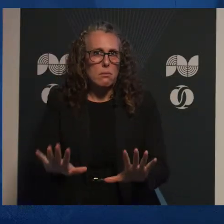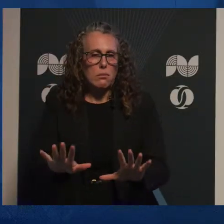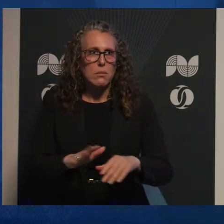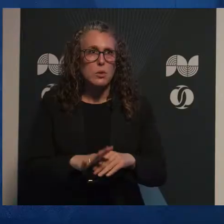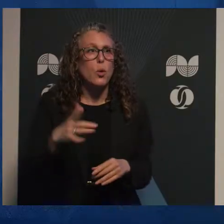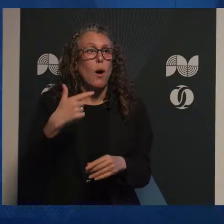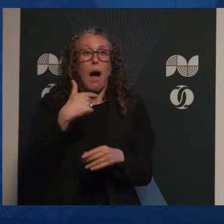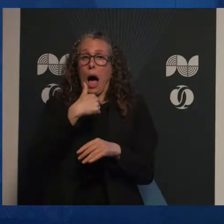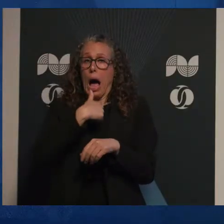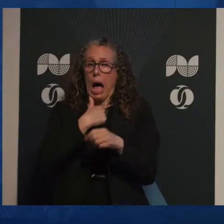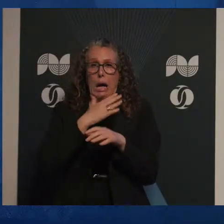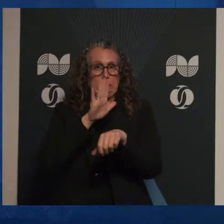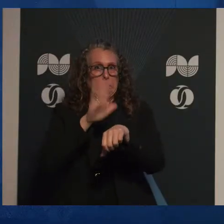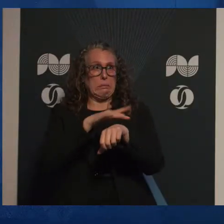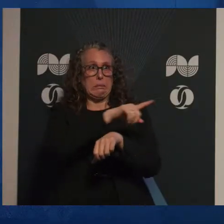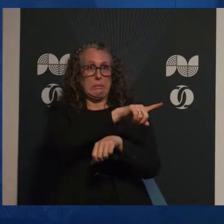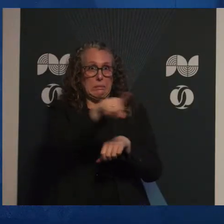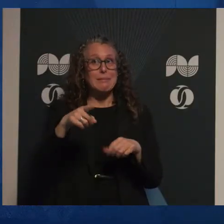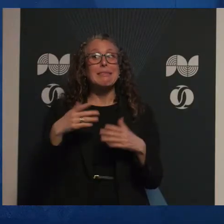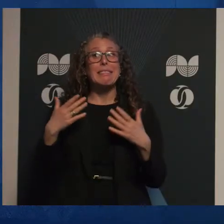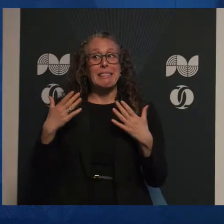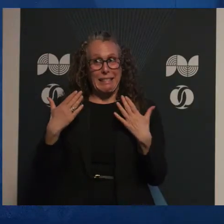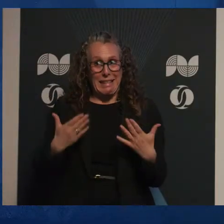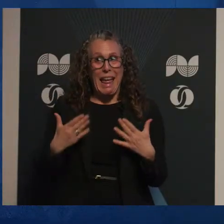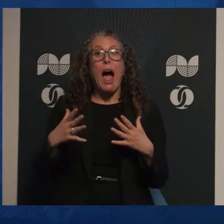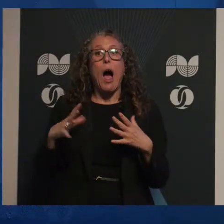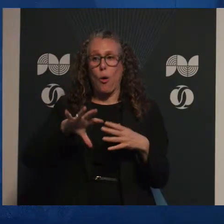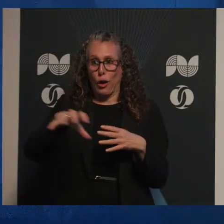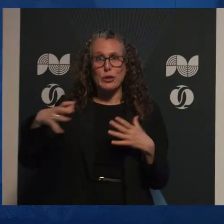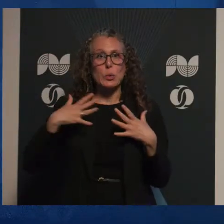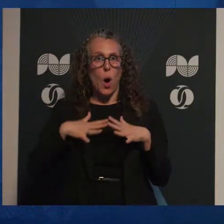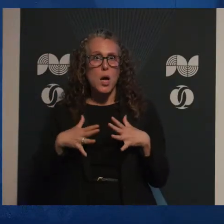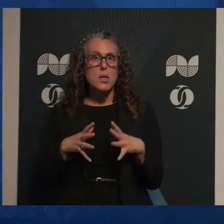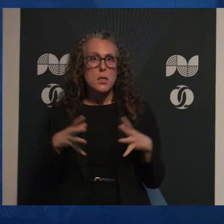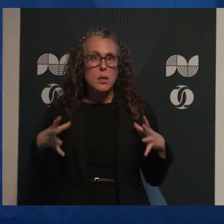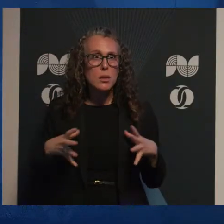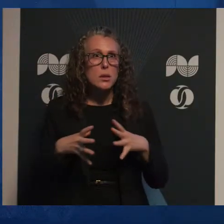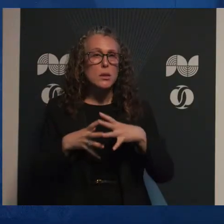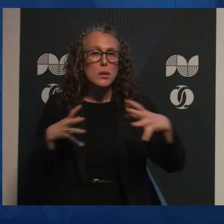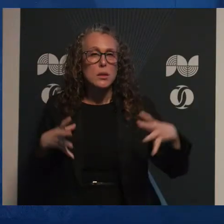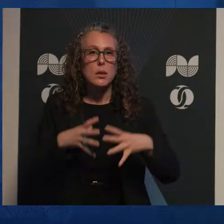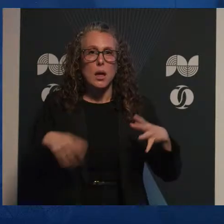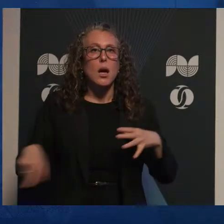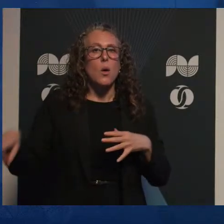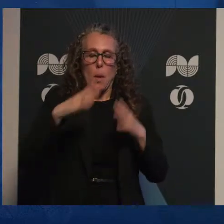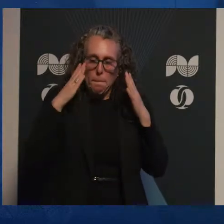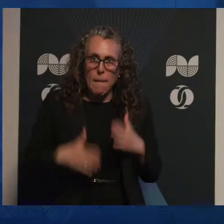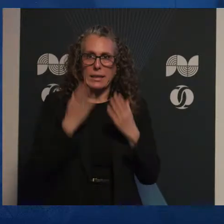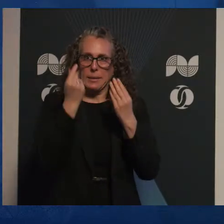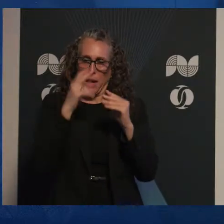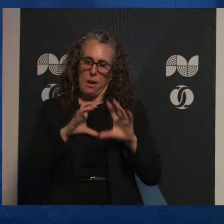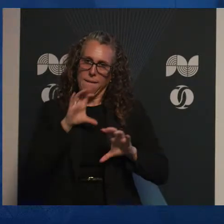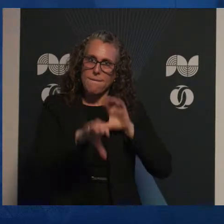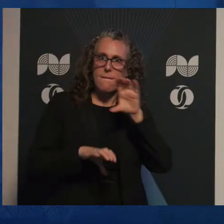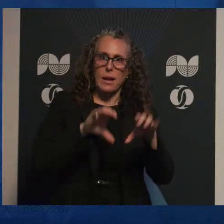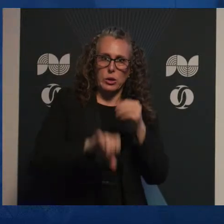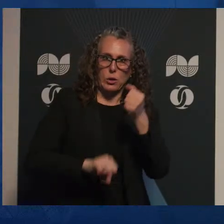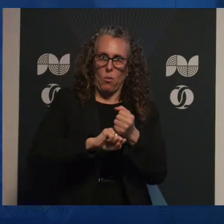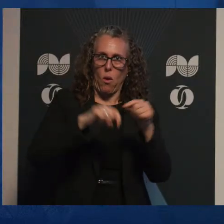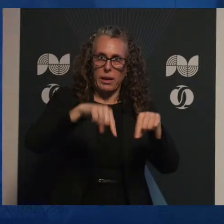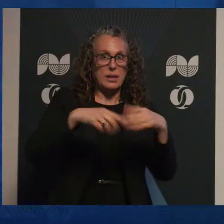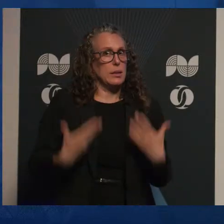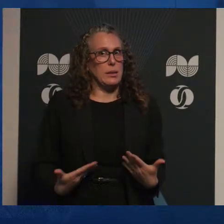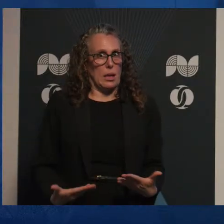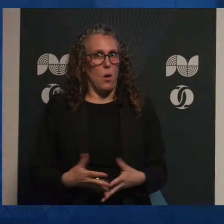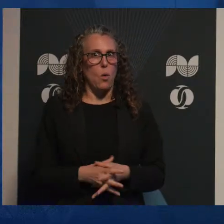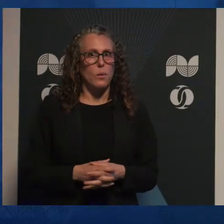be, enlargement is coming, it's coming fast, and now is the time to start investing. Thank you very much, Simon. Can I